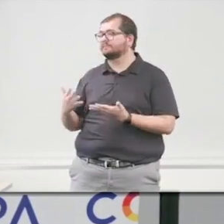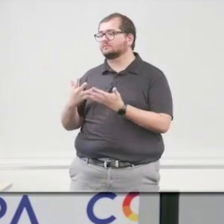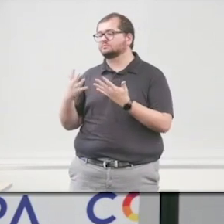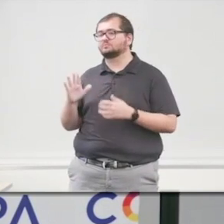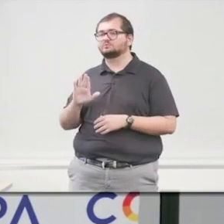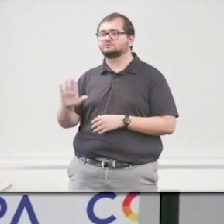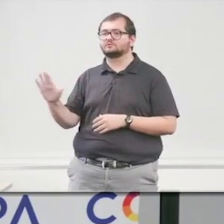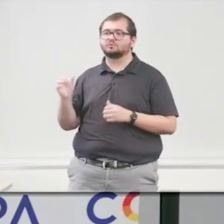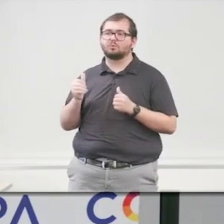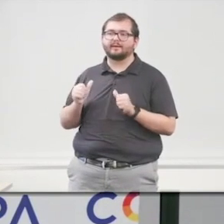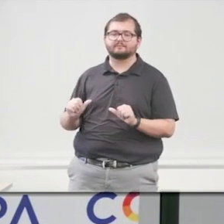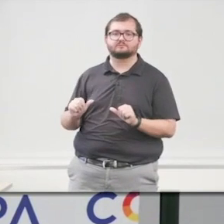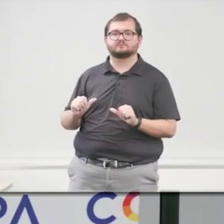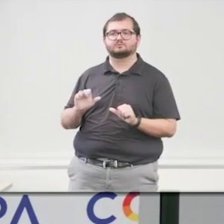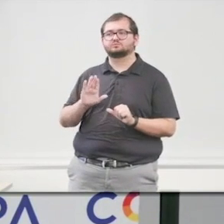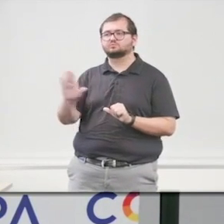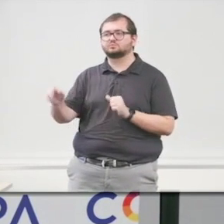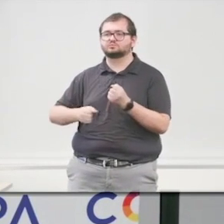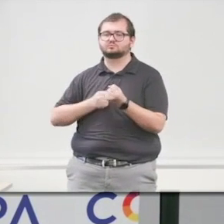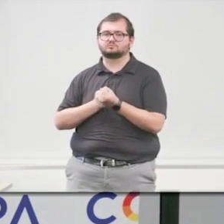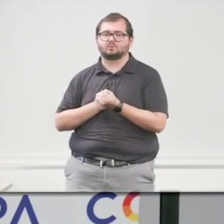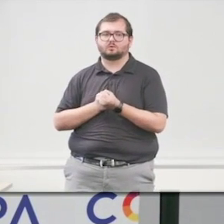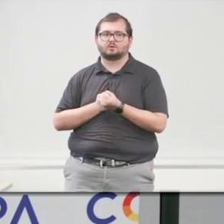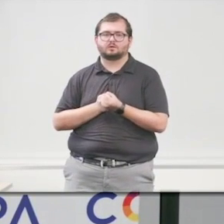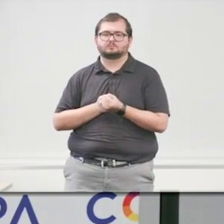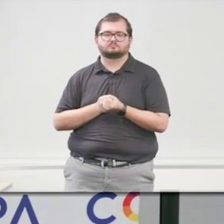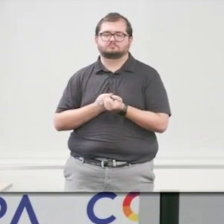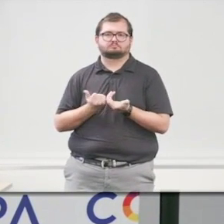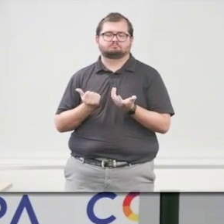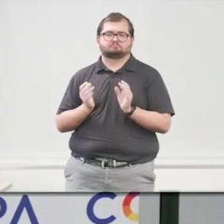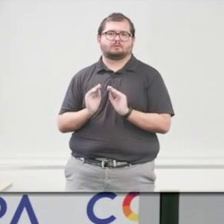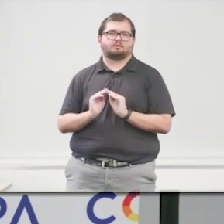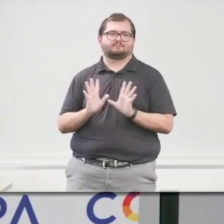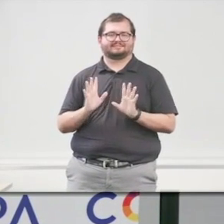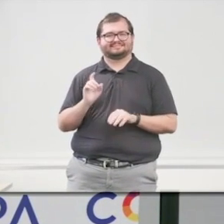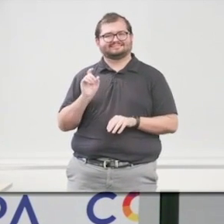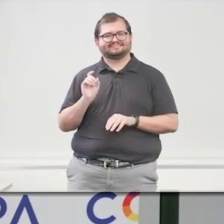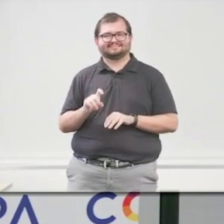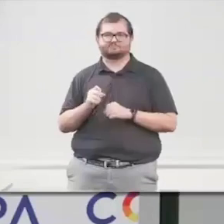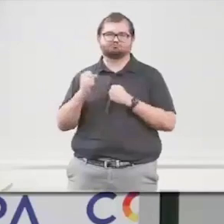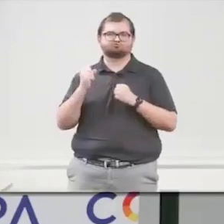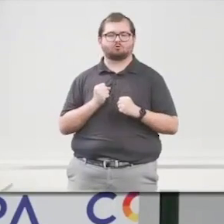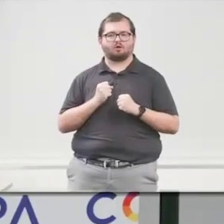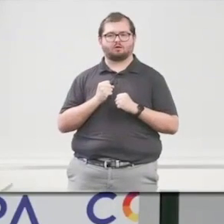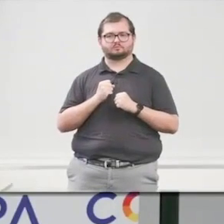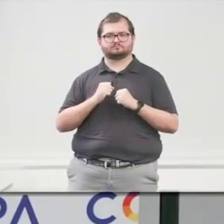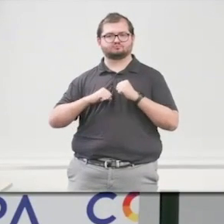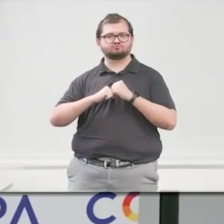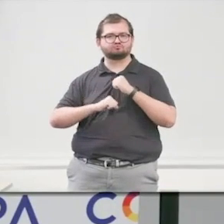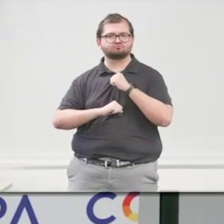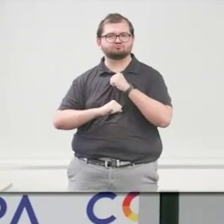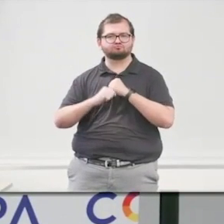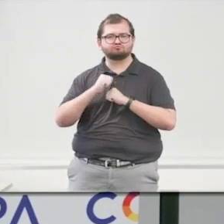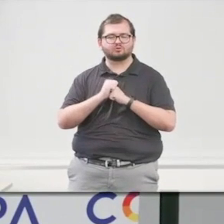in which you support us. I think it goes without saying that you have to have a strong infrastructure, not only current systems,